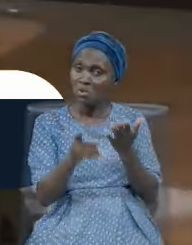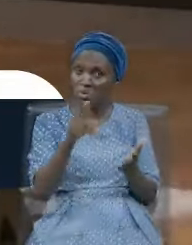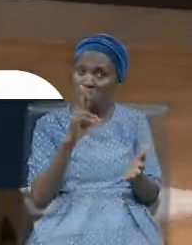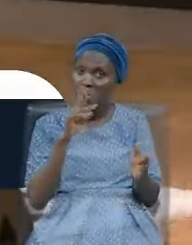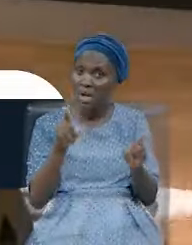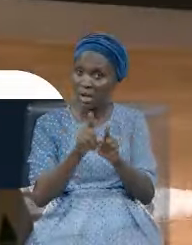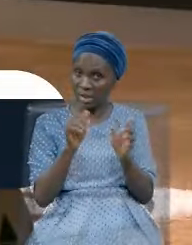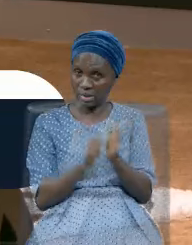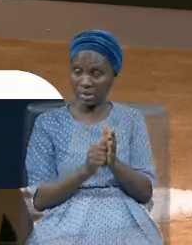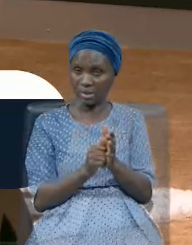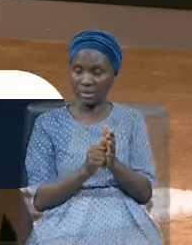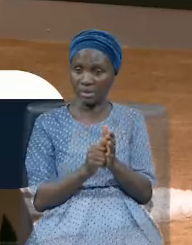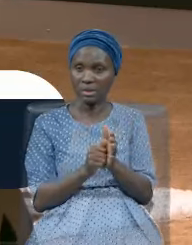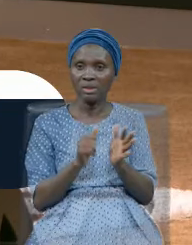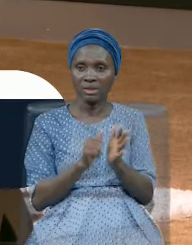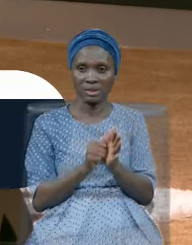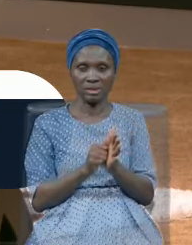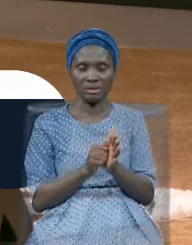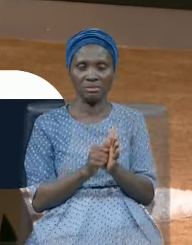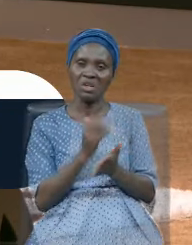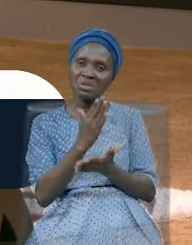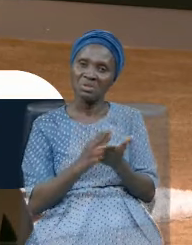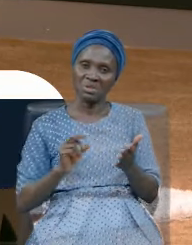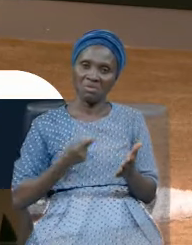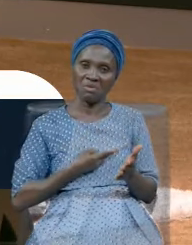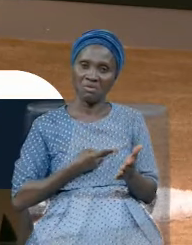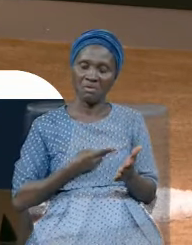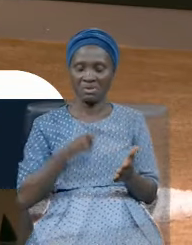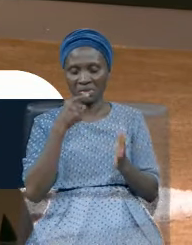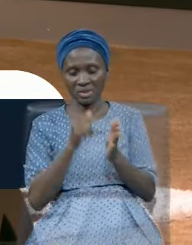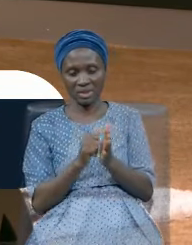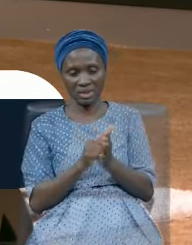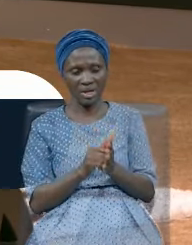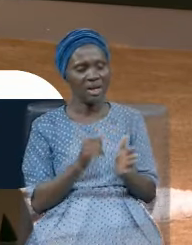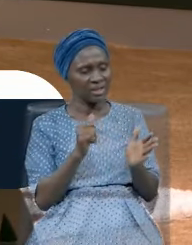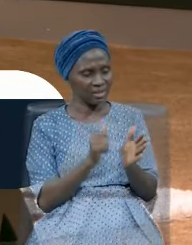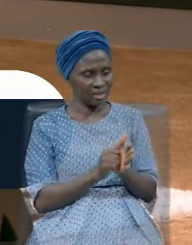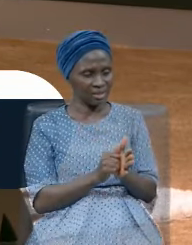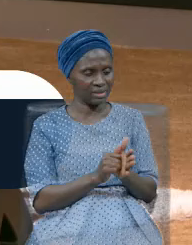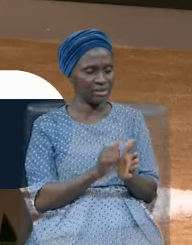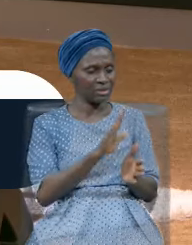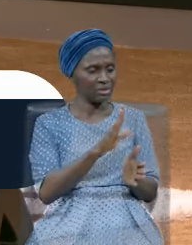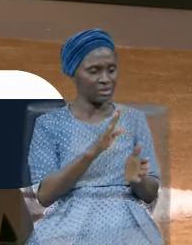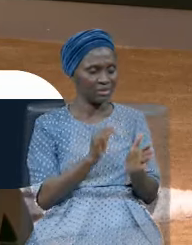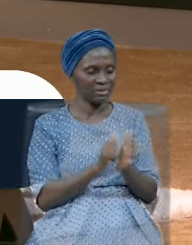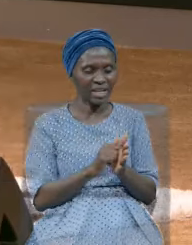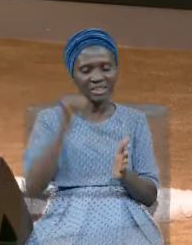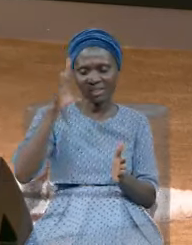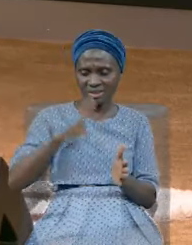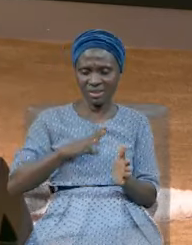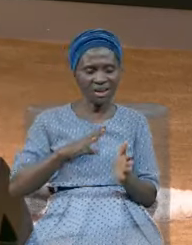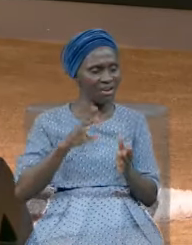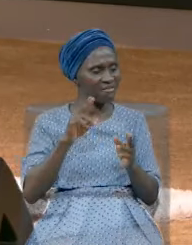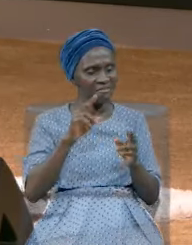that gentleman, very nice, human level. That lady, very